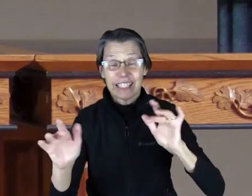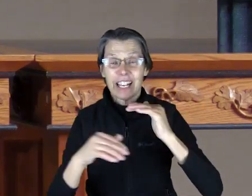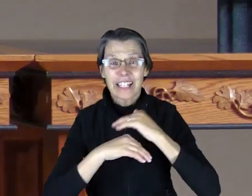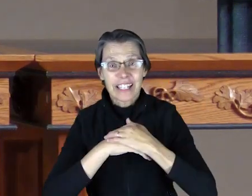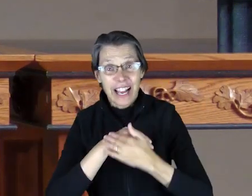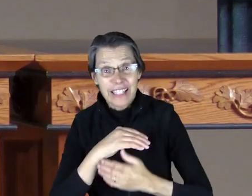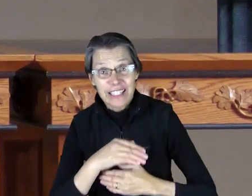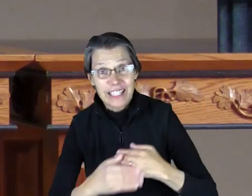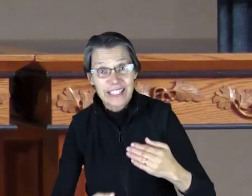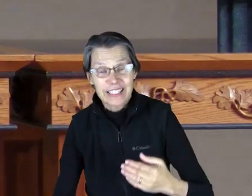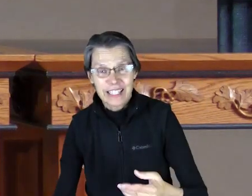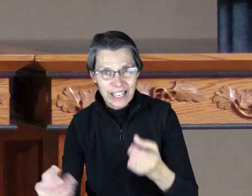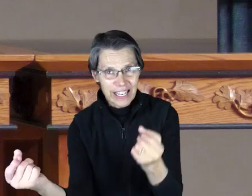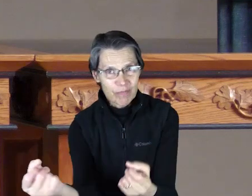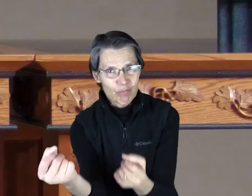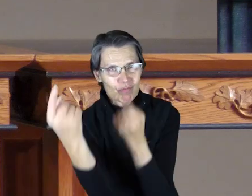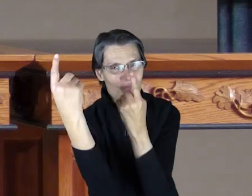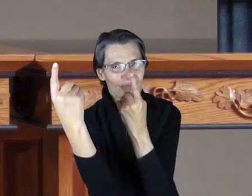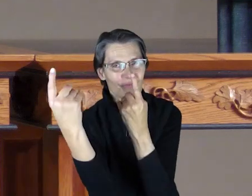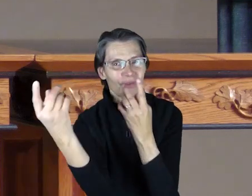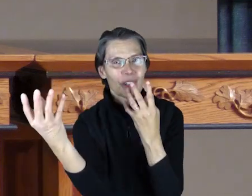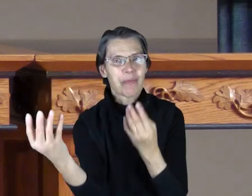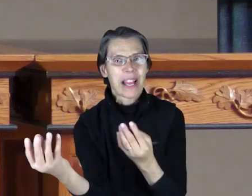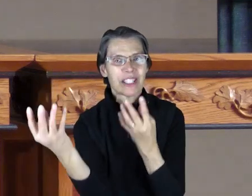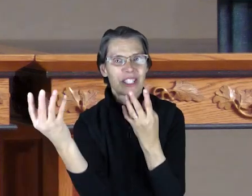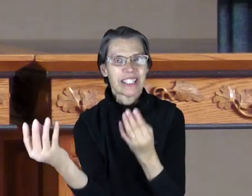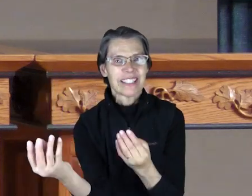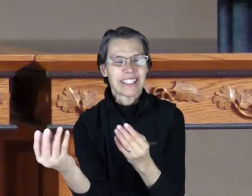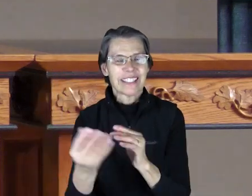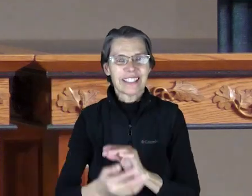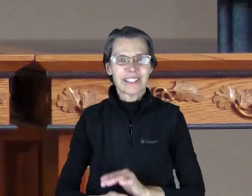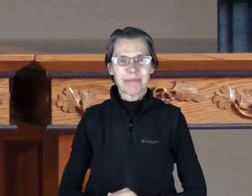kindness, and compassion.